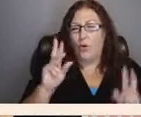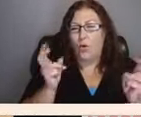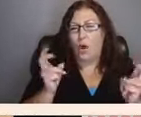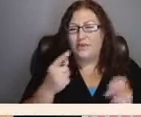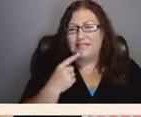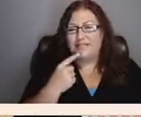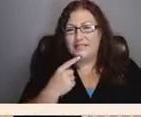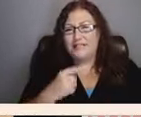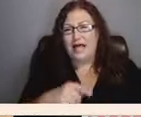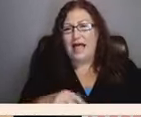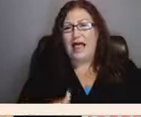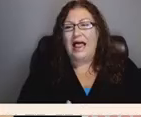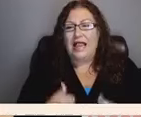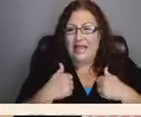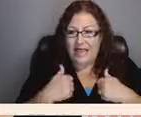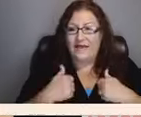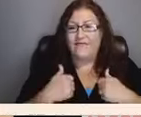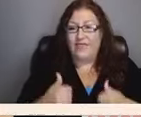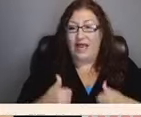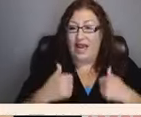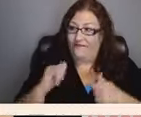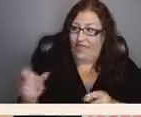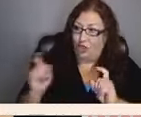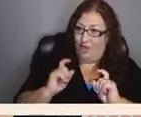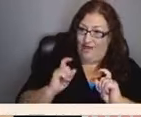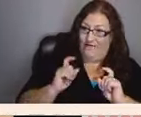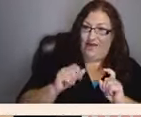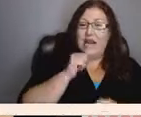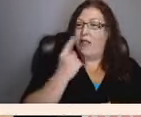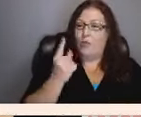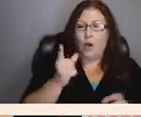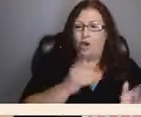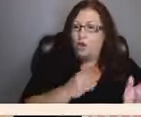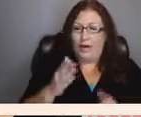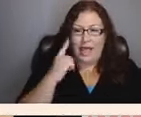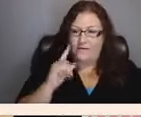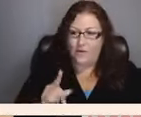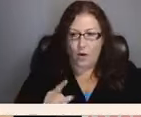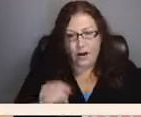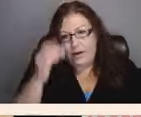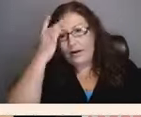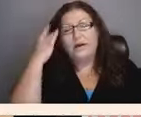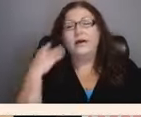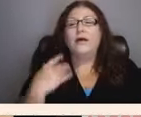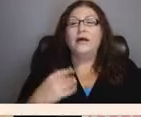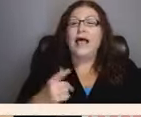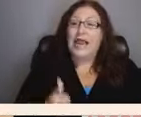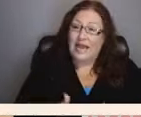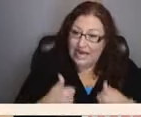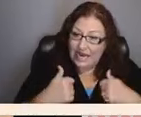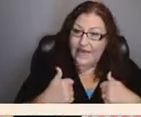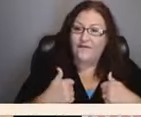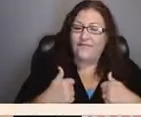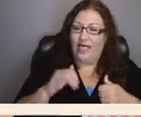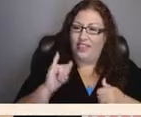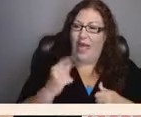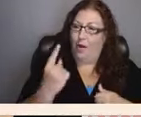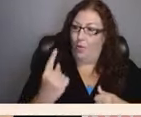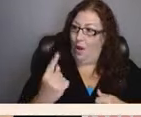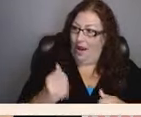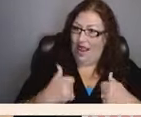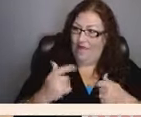live the life that you're given, not the one you planned for. Give, live the life you're given. And